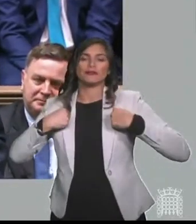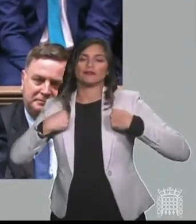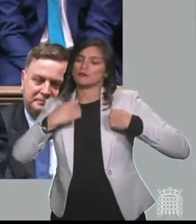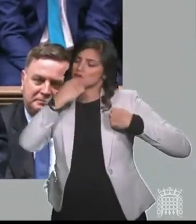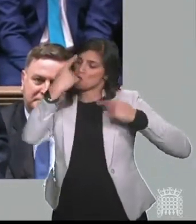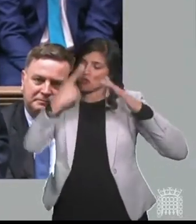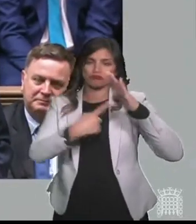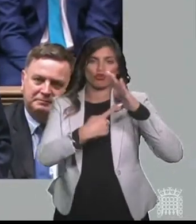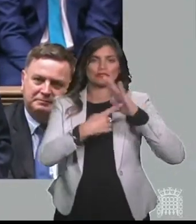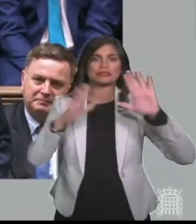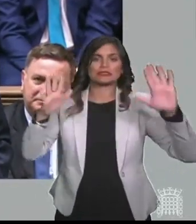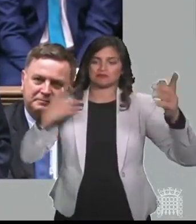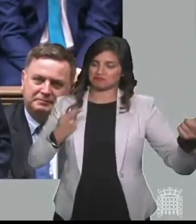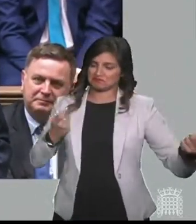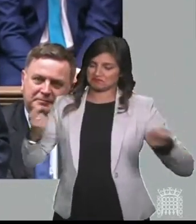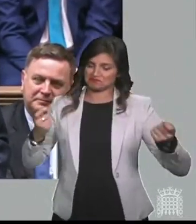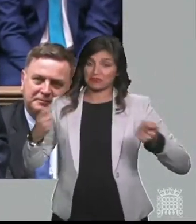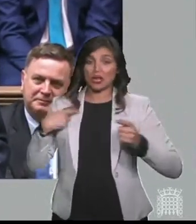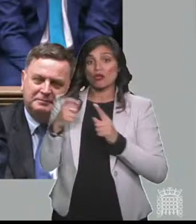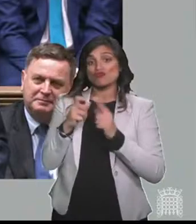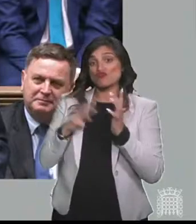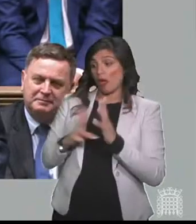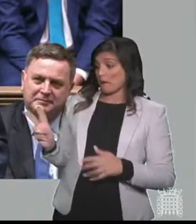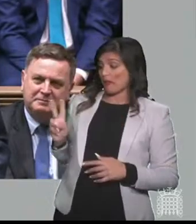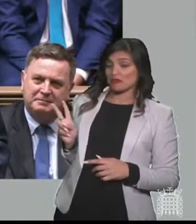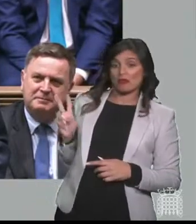I took office, inflation was